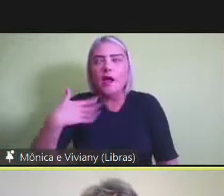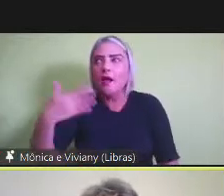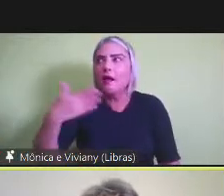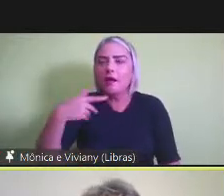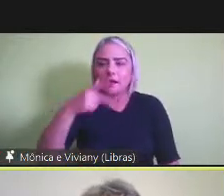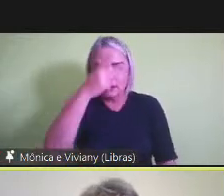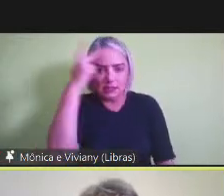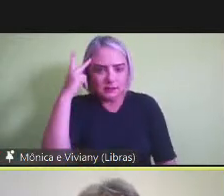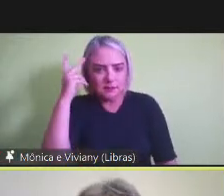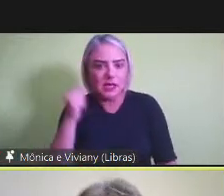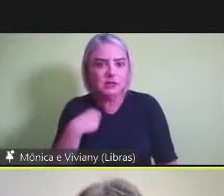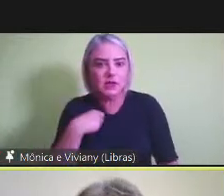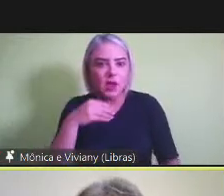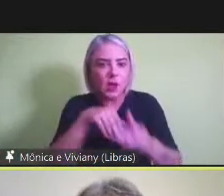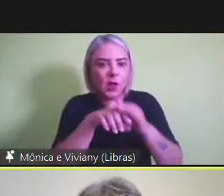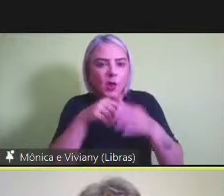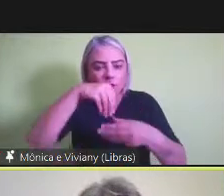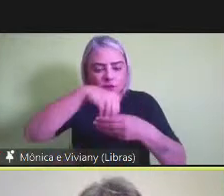type of